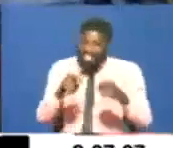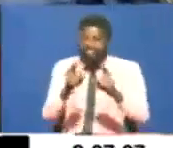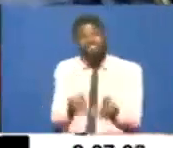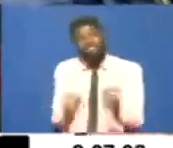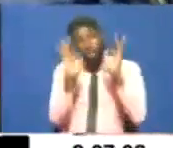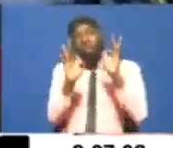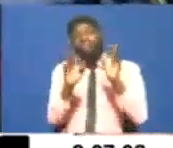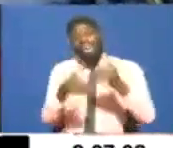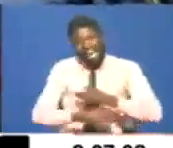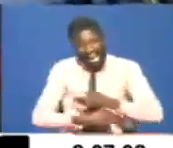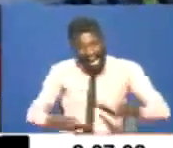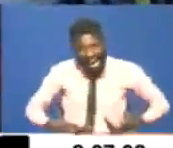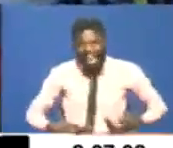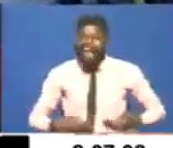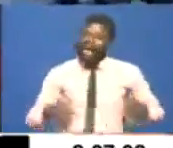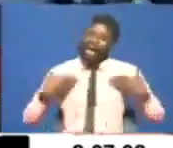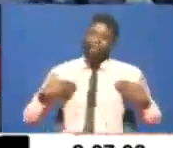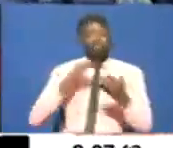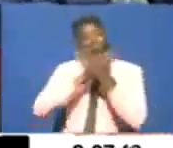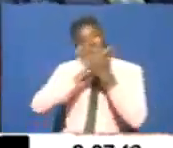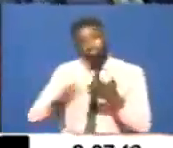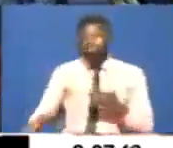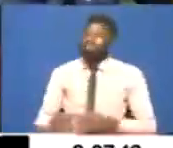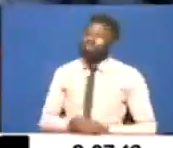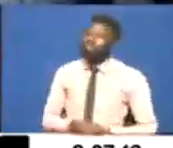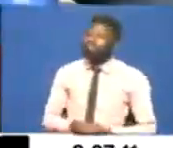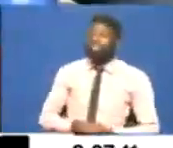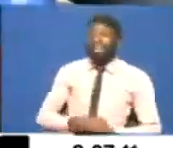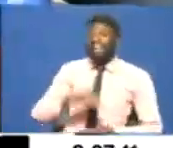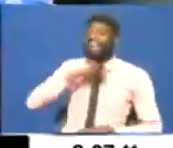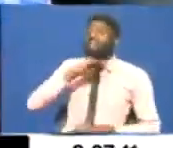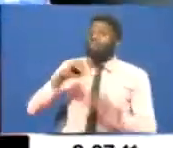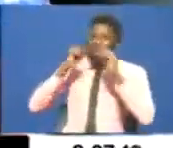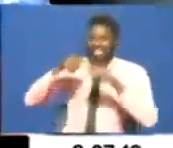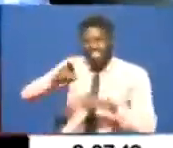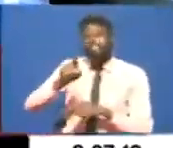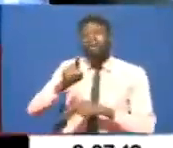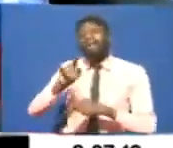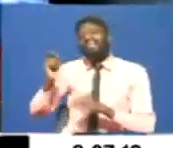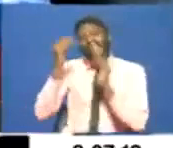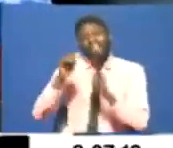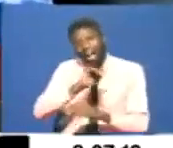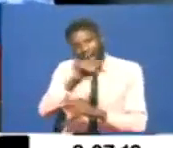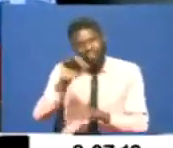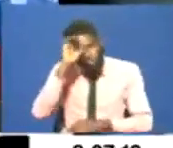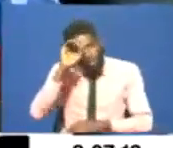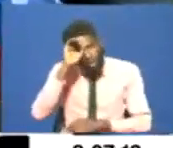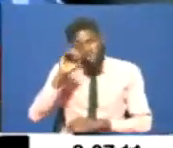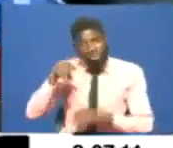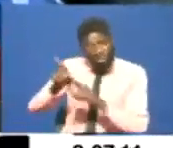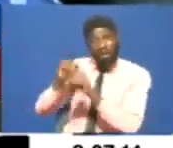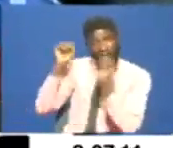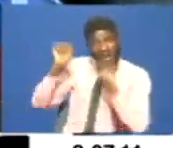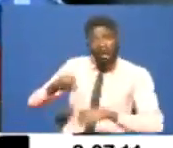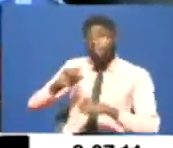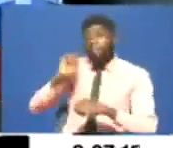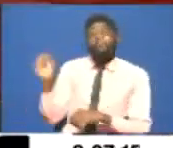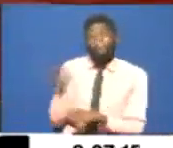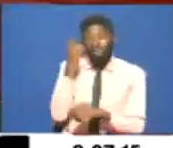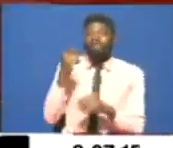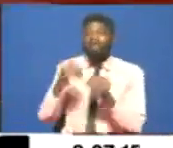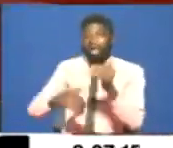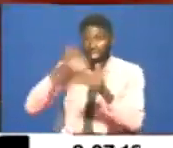Raila said he has been seeking the views of Kenyans on his suitability for the presidency, and he would state his decision next week